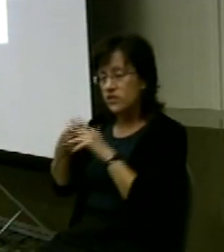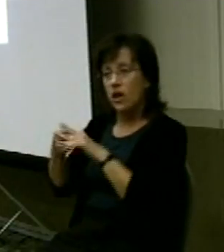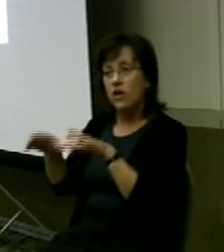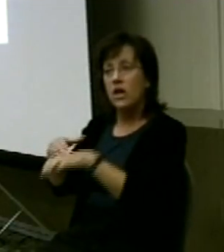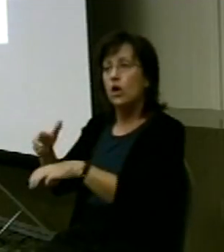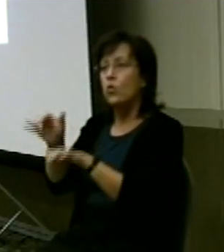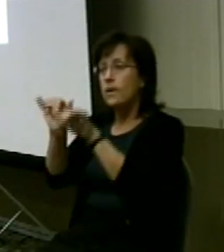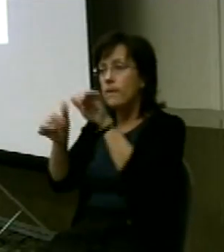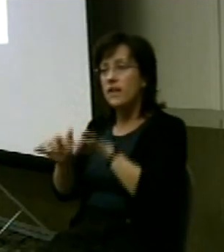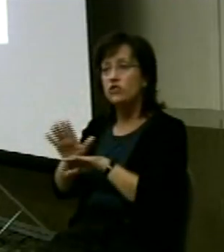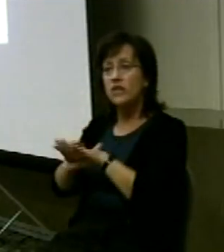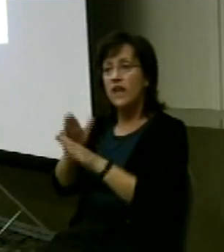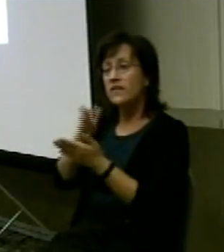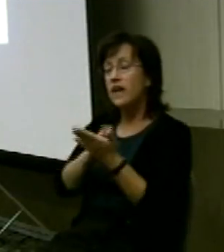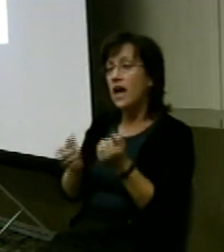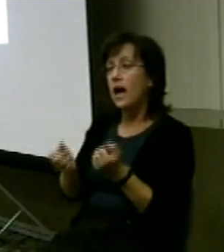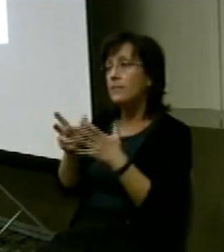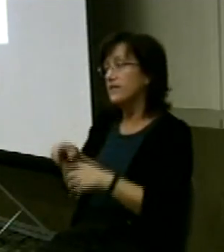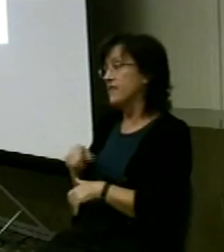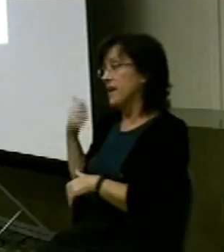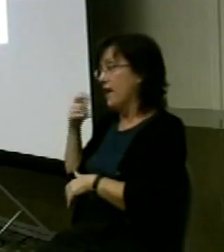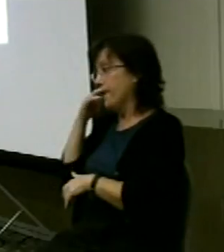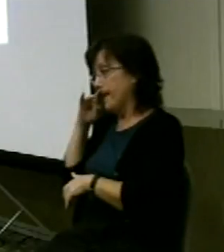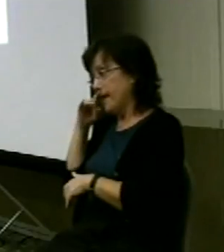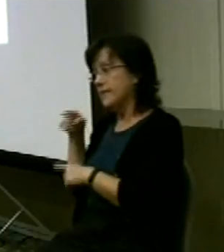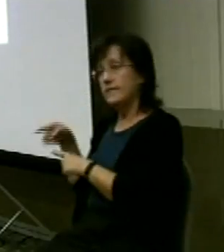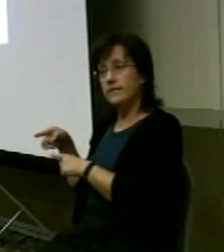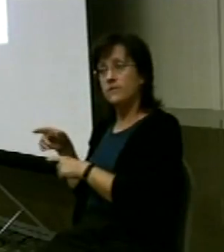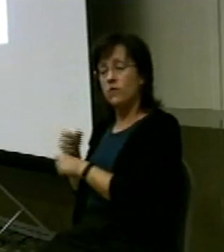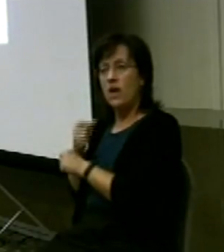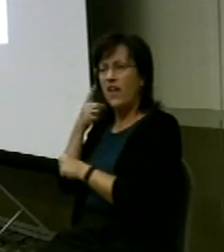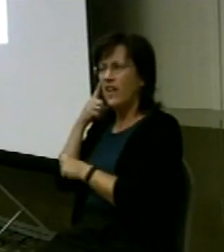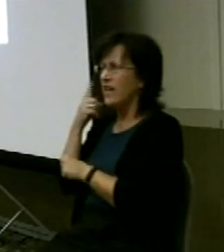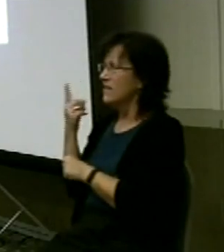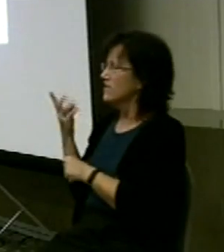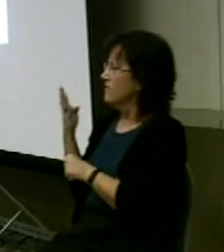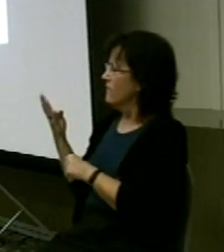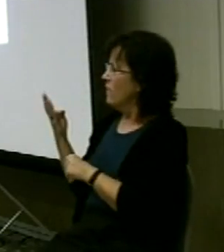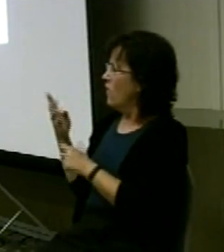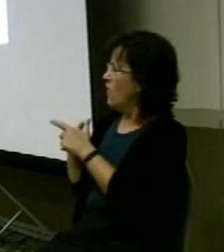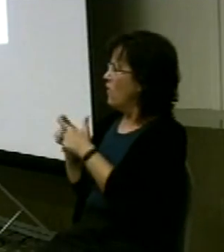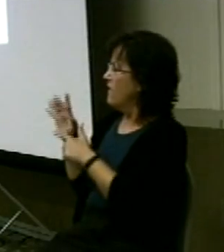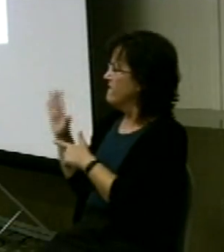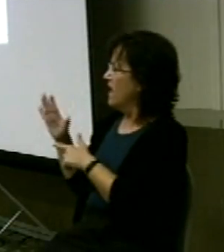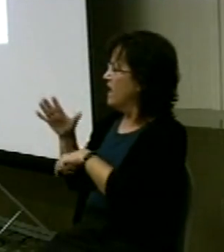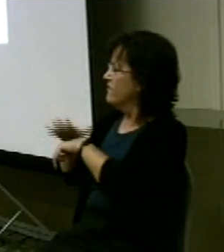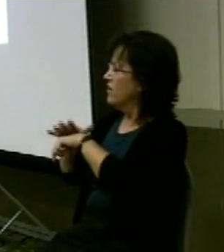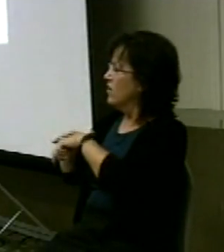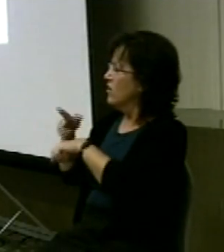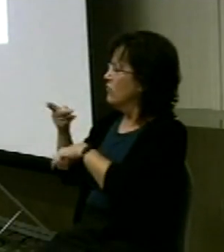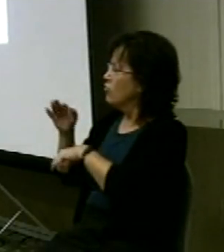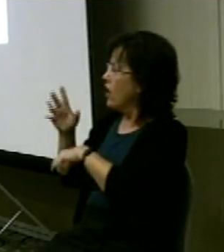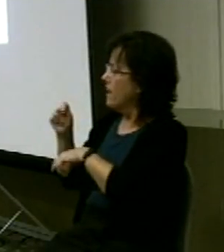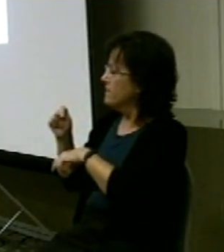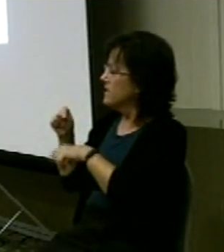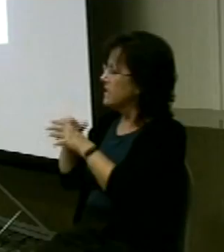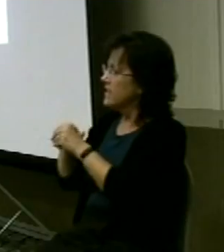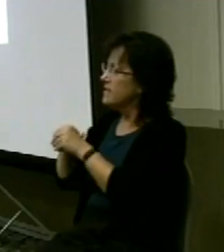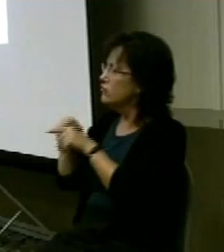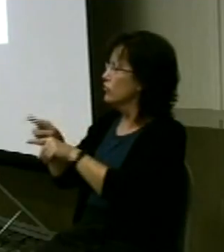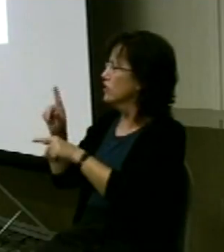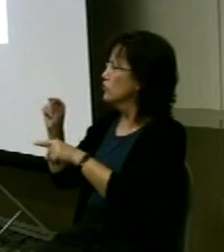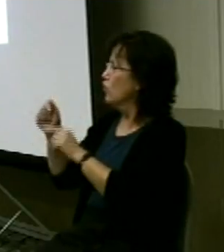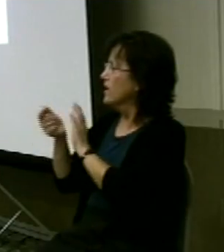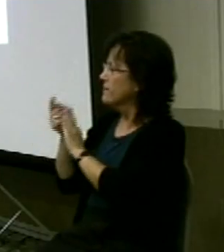how many the other kids were getting typically. I think it was like 4 or 5 prompts in a 20-minute period. It was